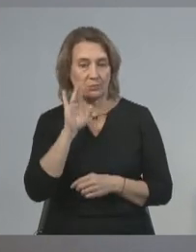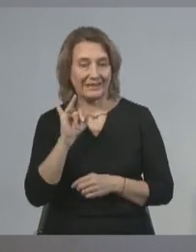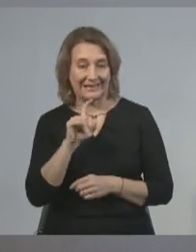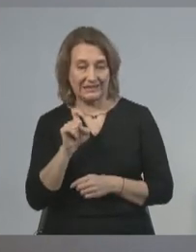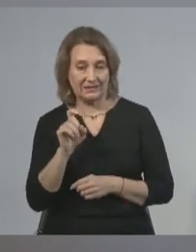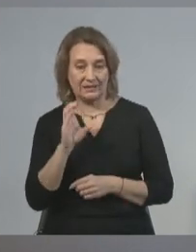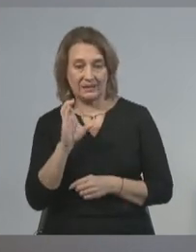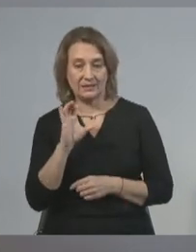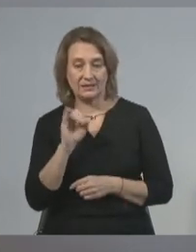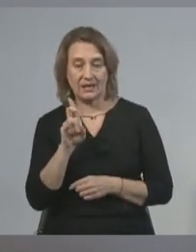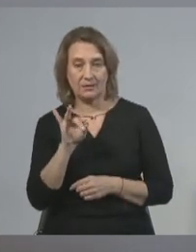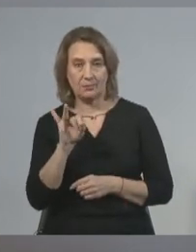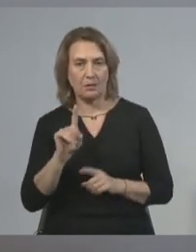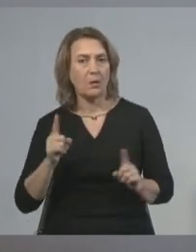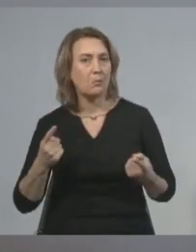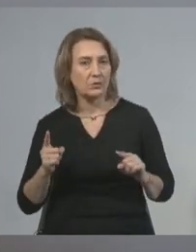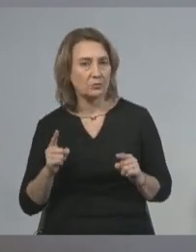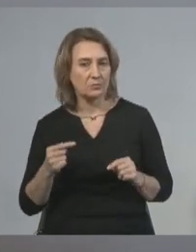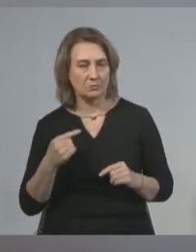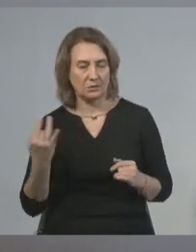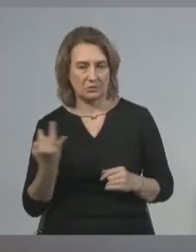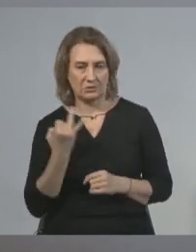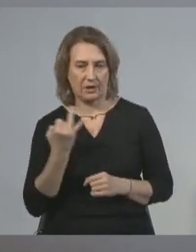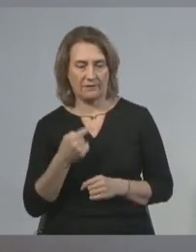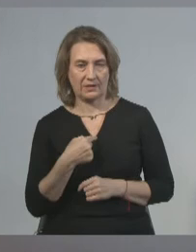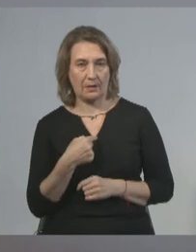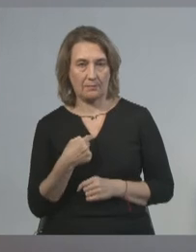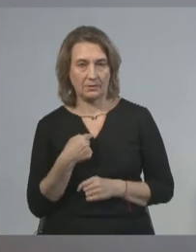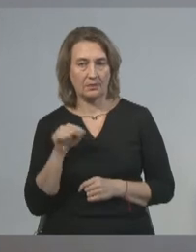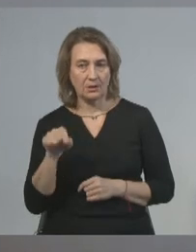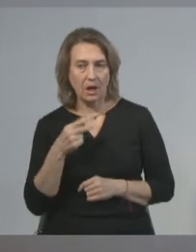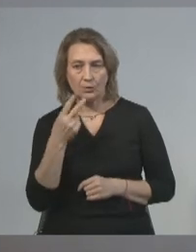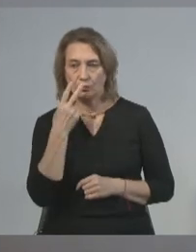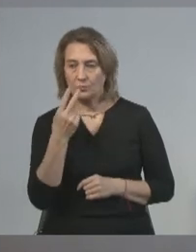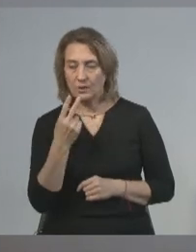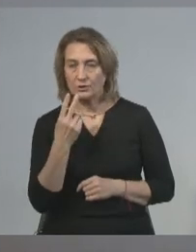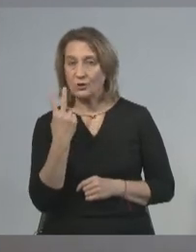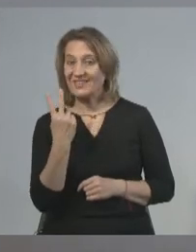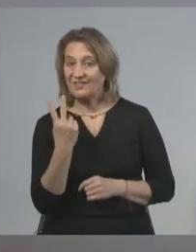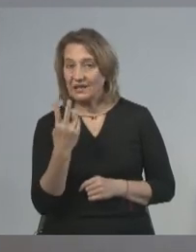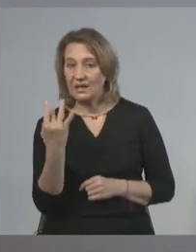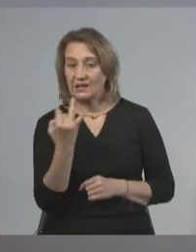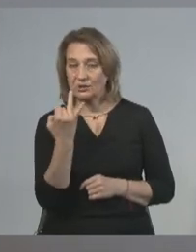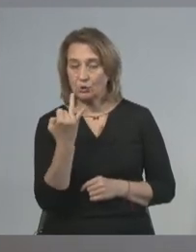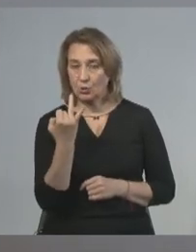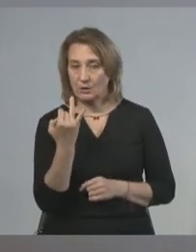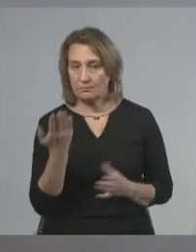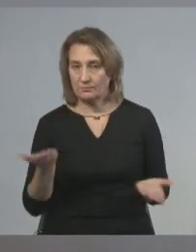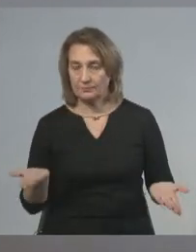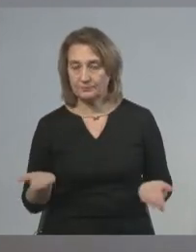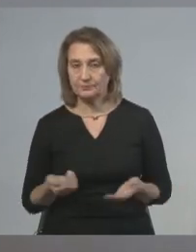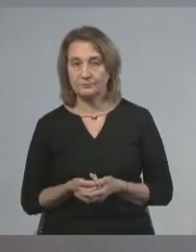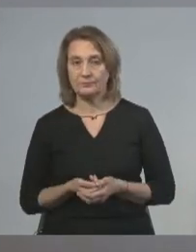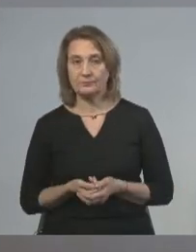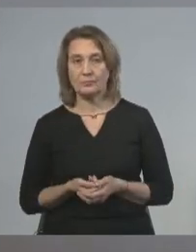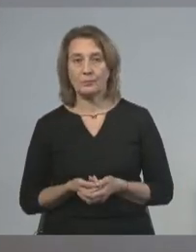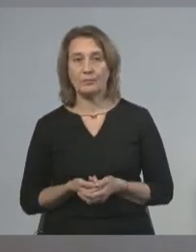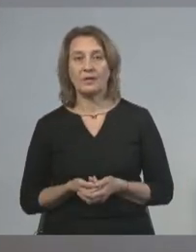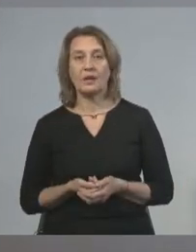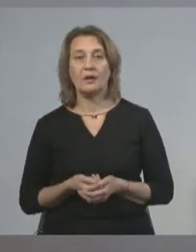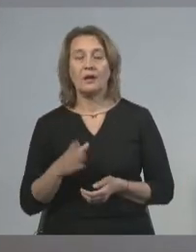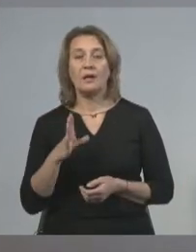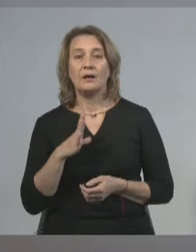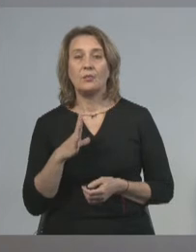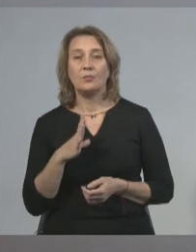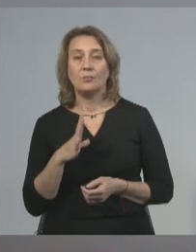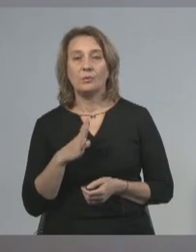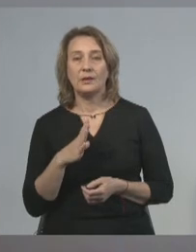for me because i could track two stories uh in french media because everything happened actually in french all of them lived